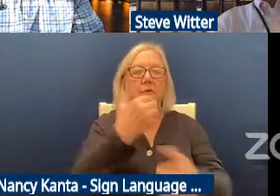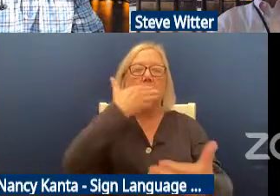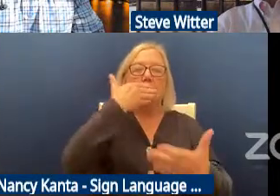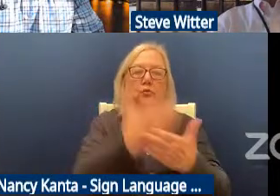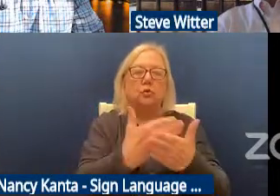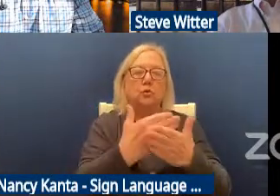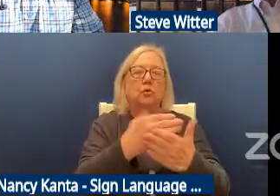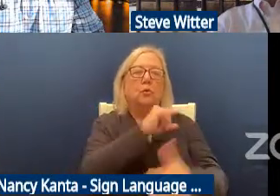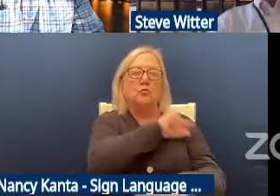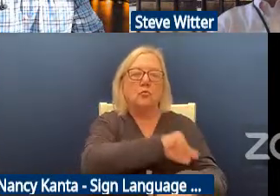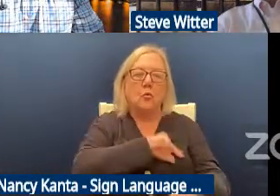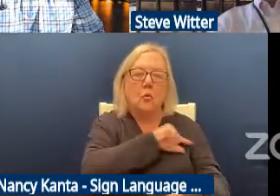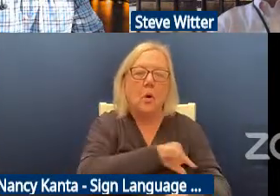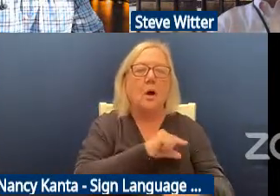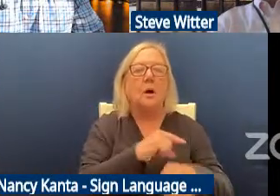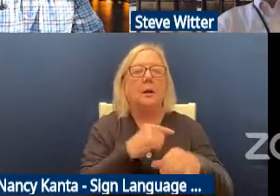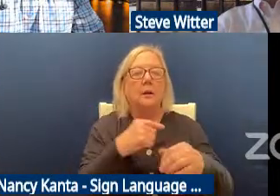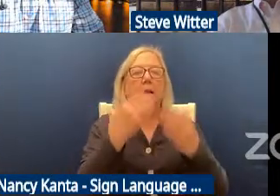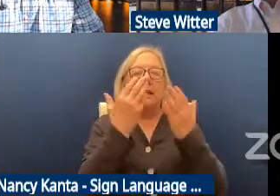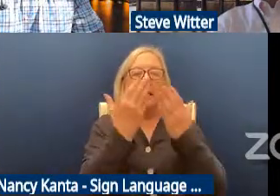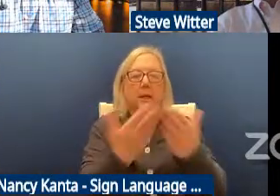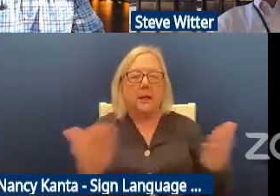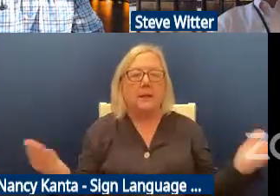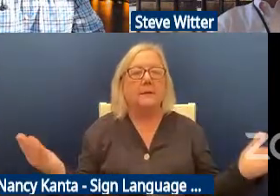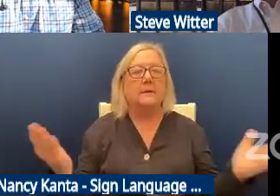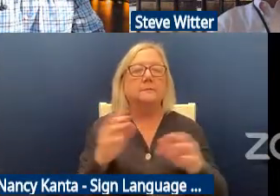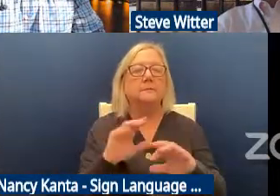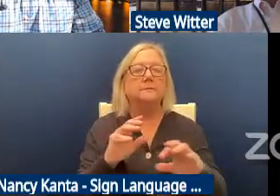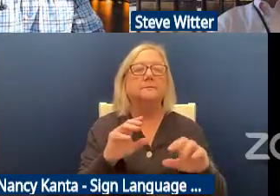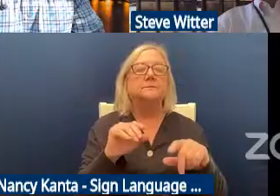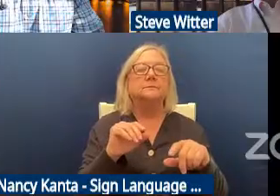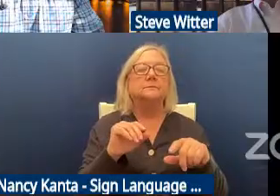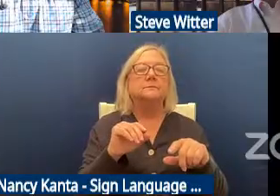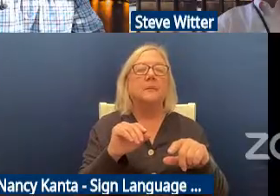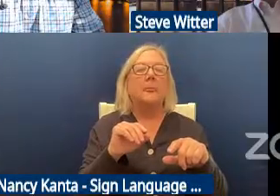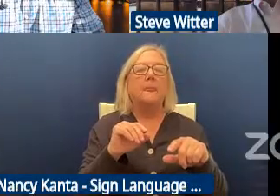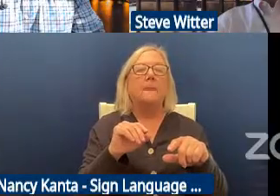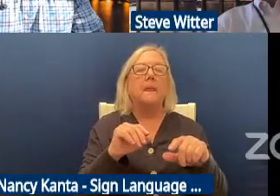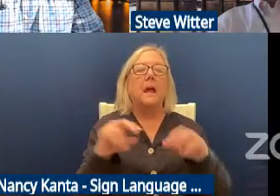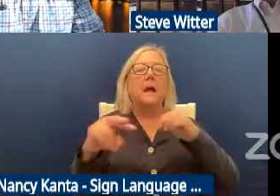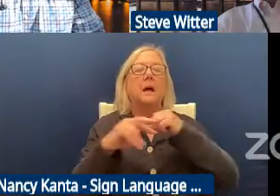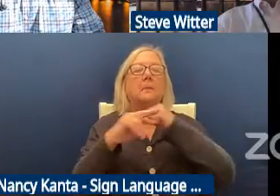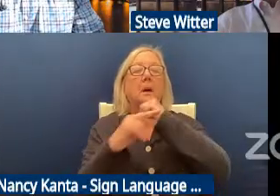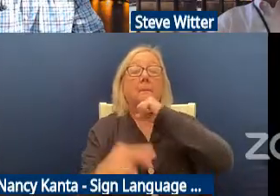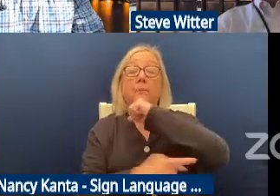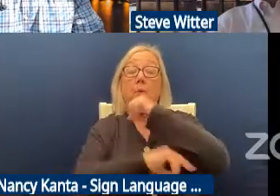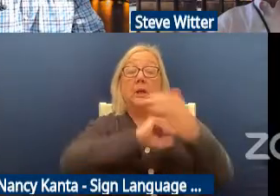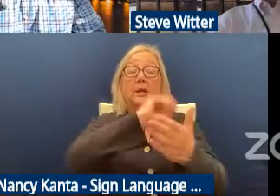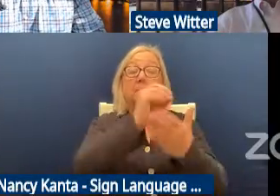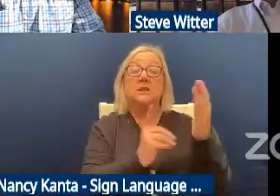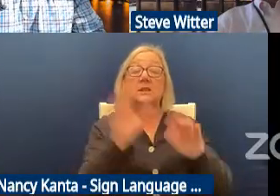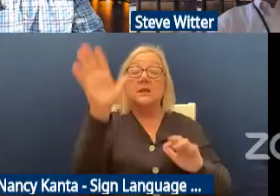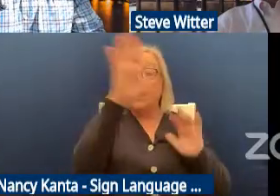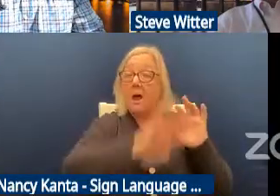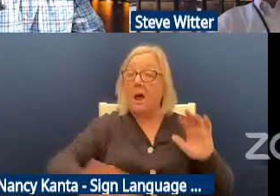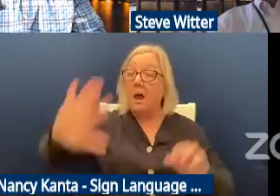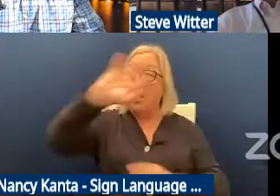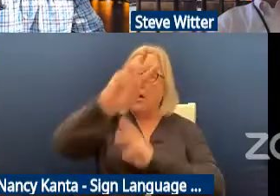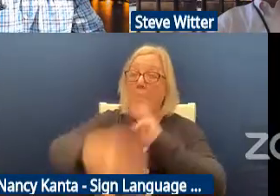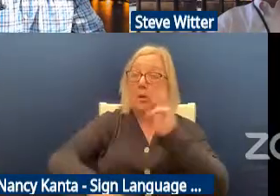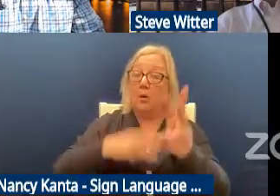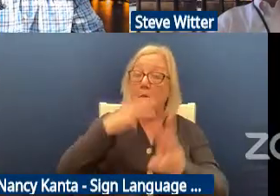they brought from bridge design across the globe really gave a lot